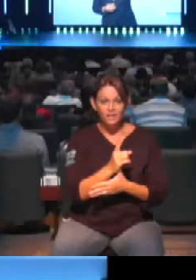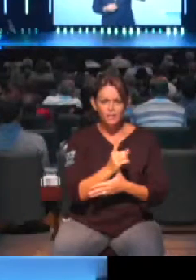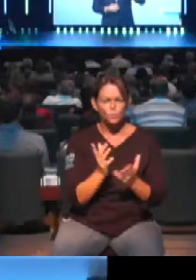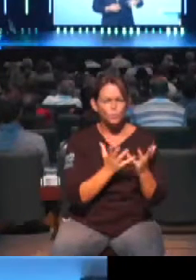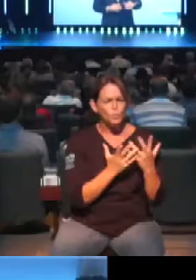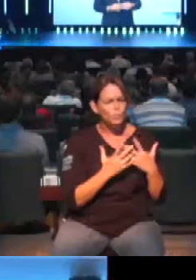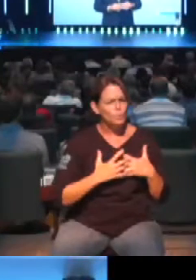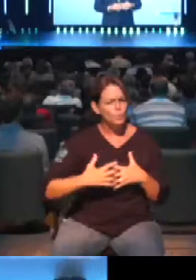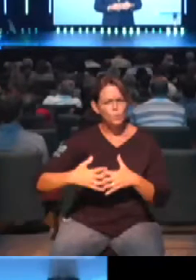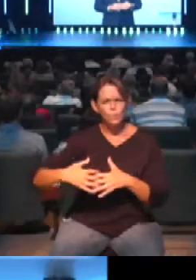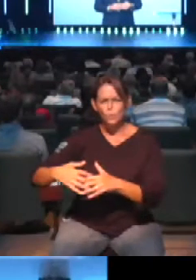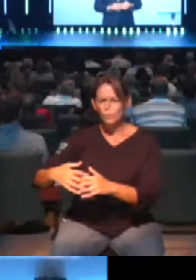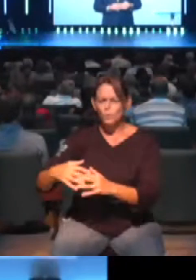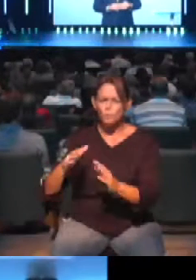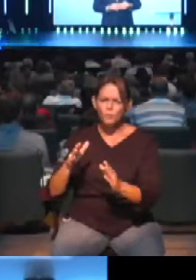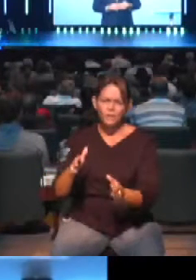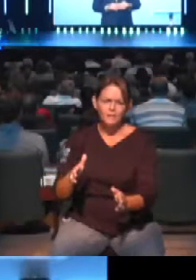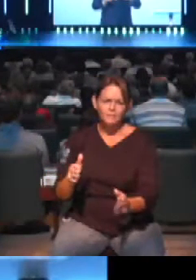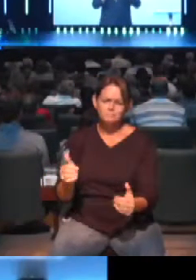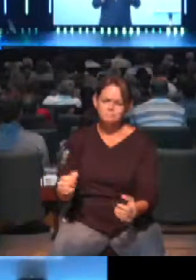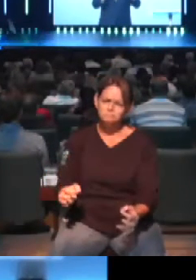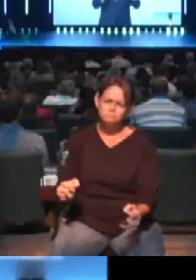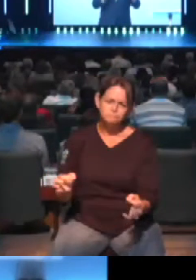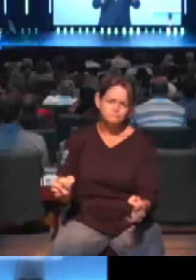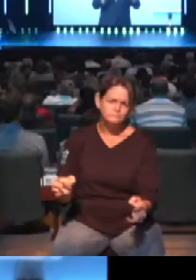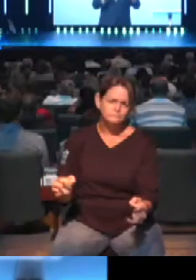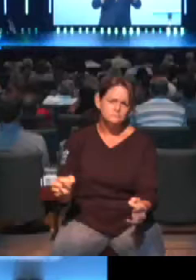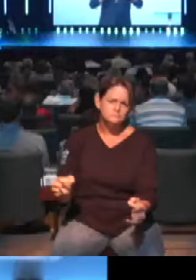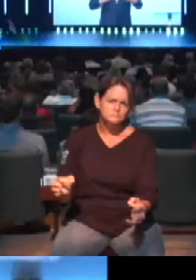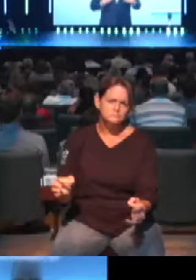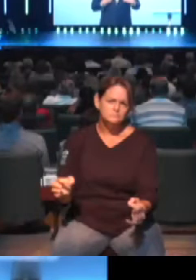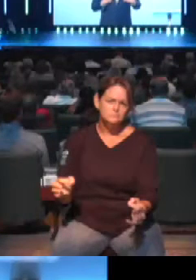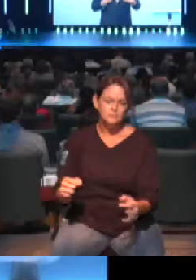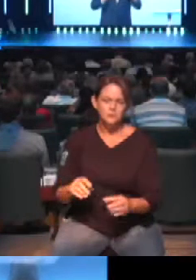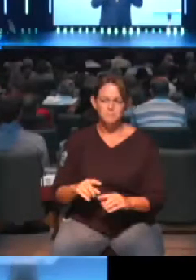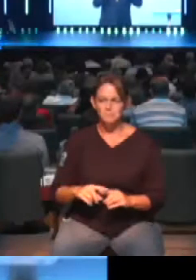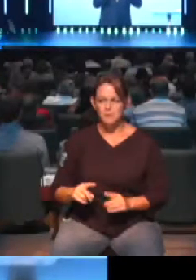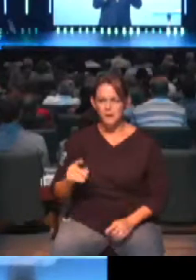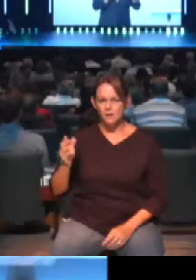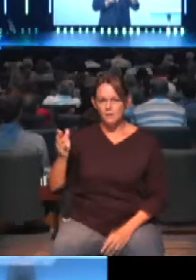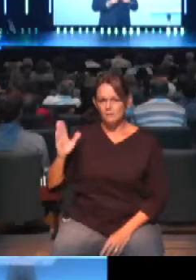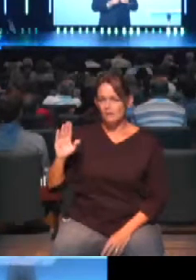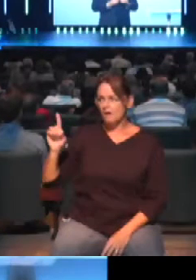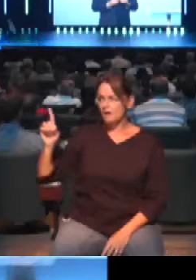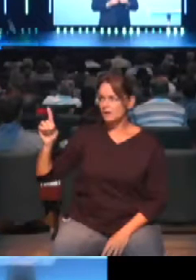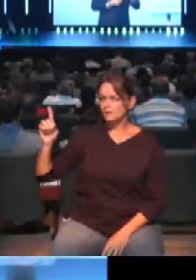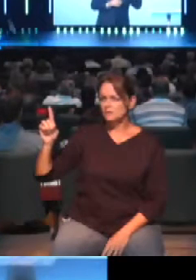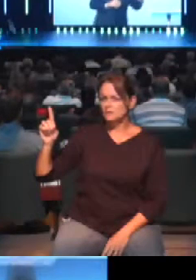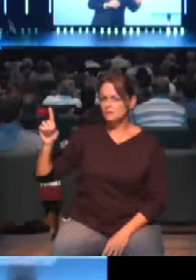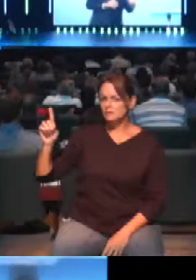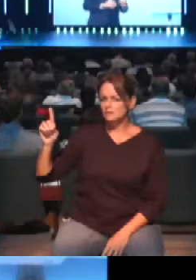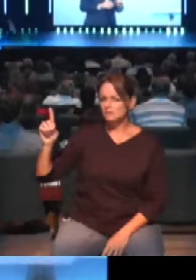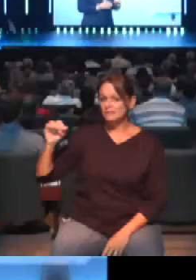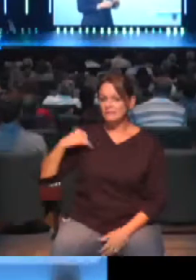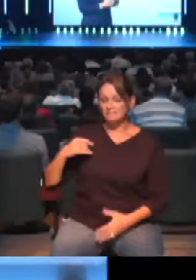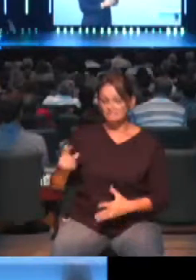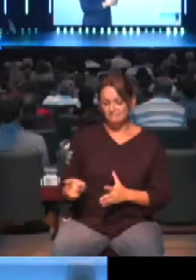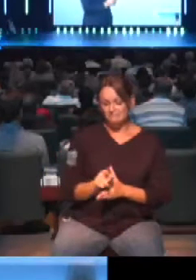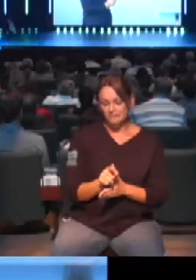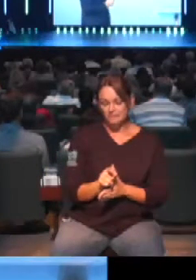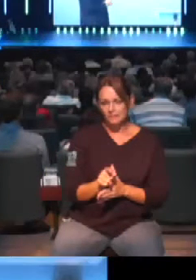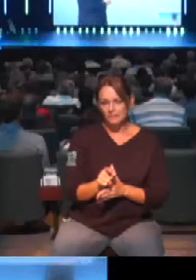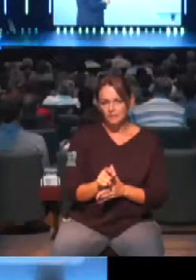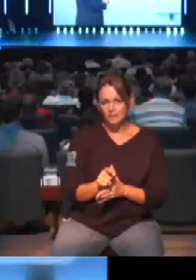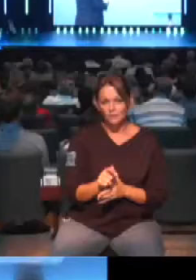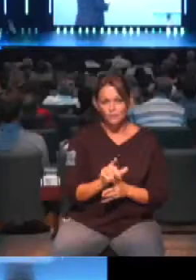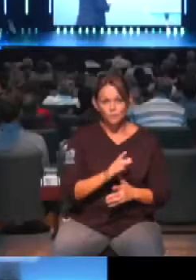everything is going to be out of order. And finances relate to your heart. That's what Jesus said. So the firstborn must be